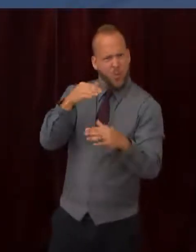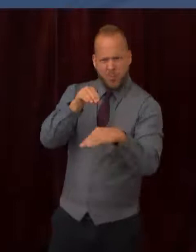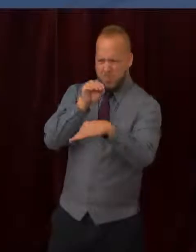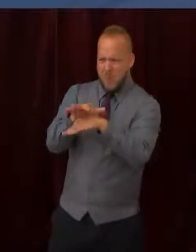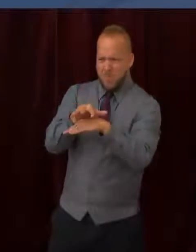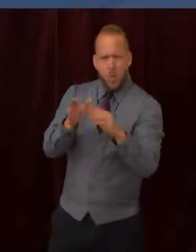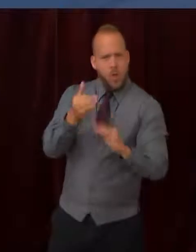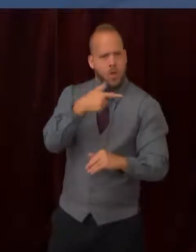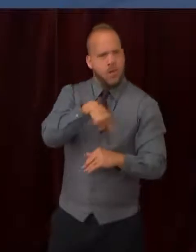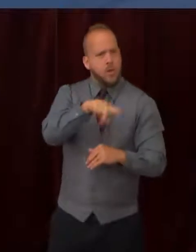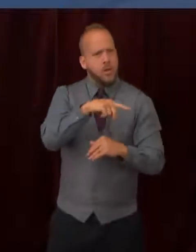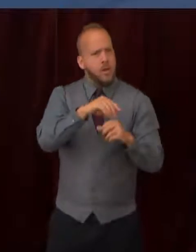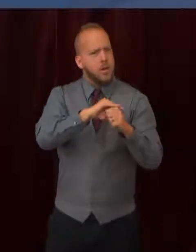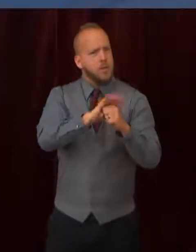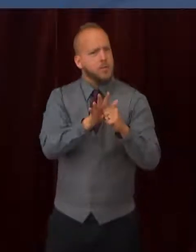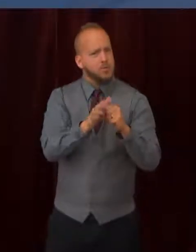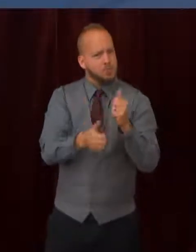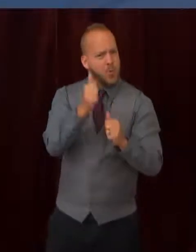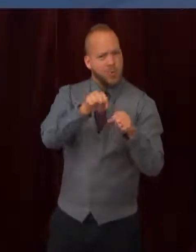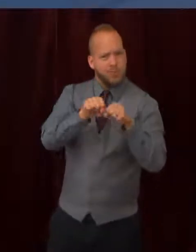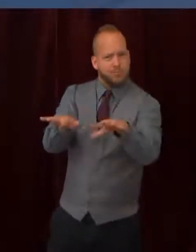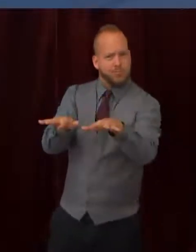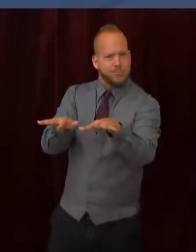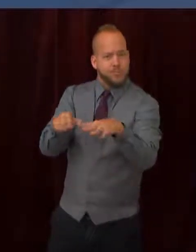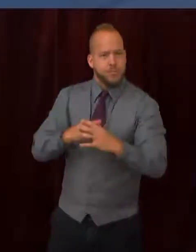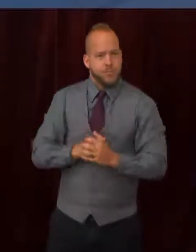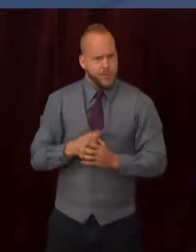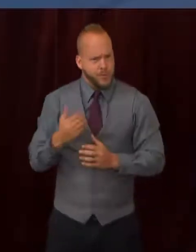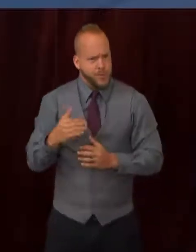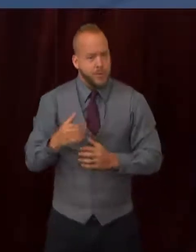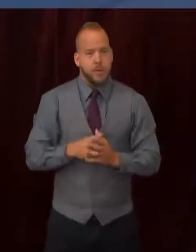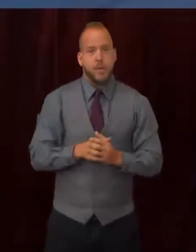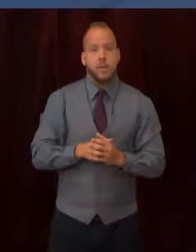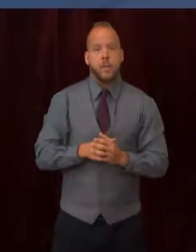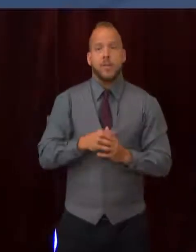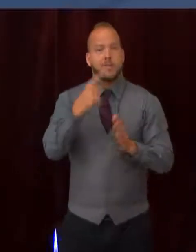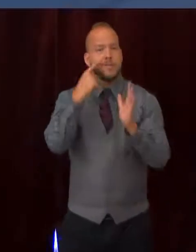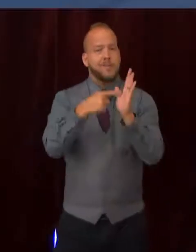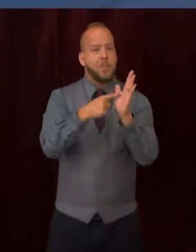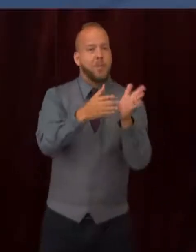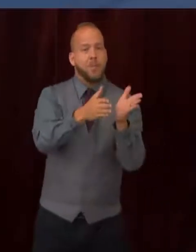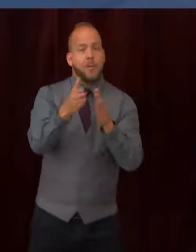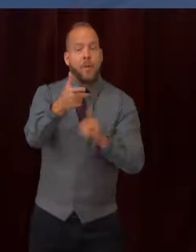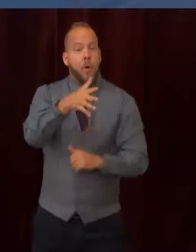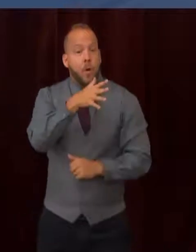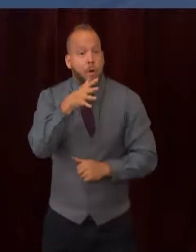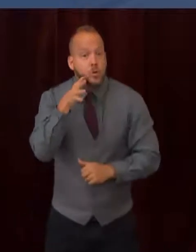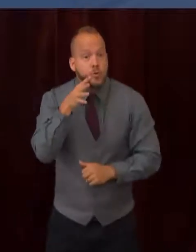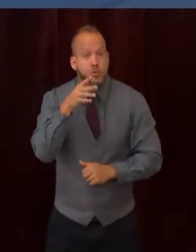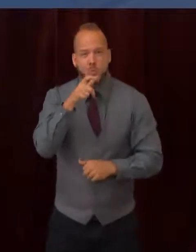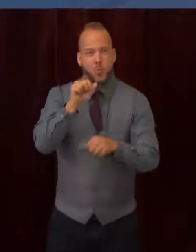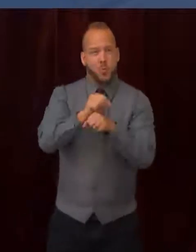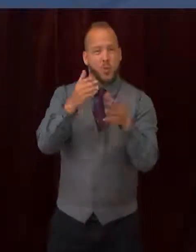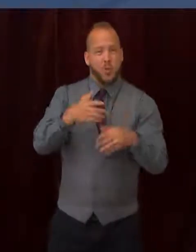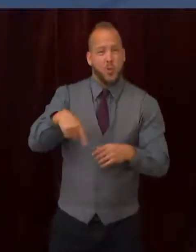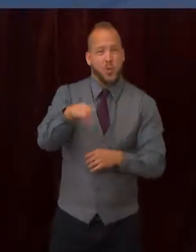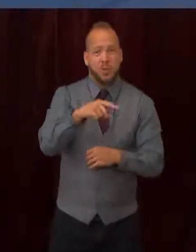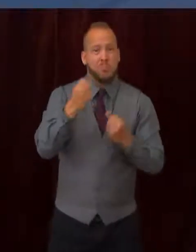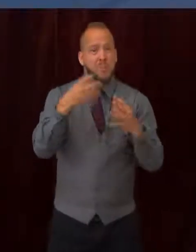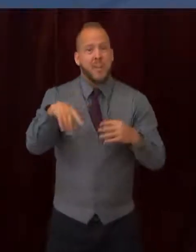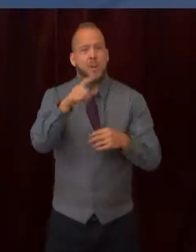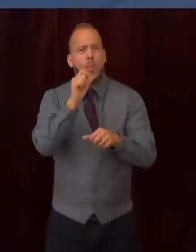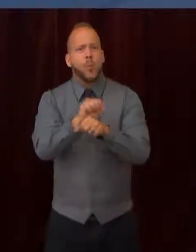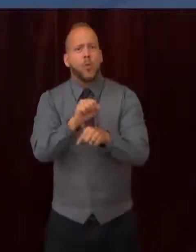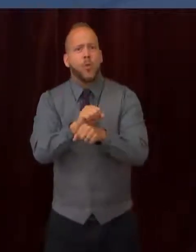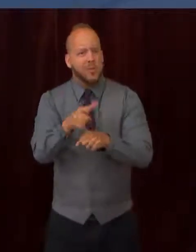things in the agricultural label safety issue, where so many Hispanic workers have been subject to